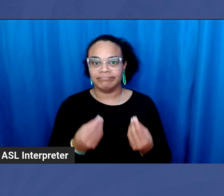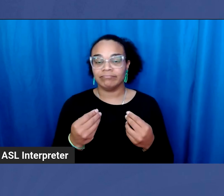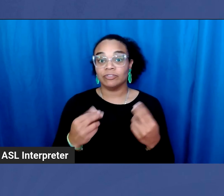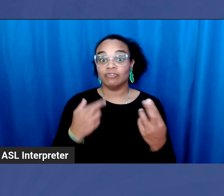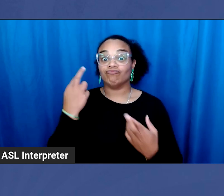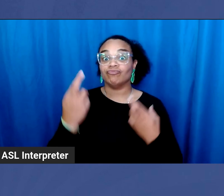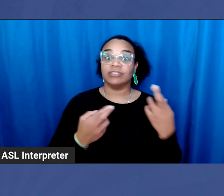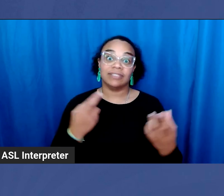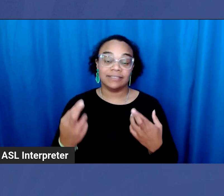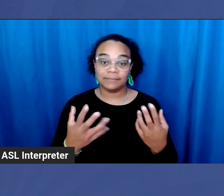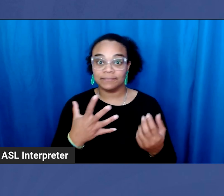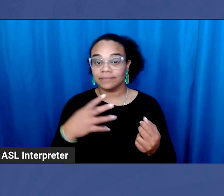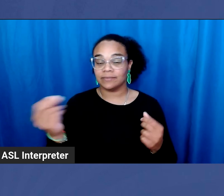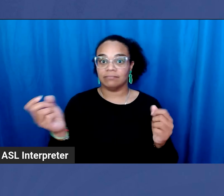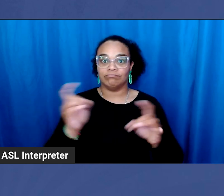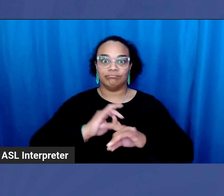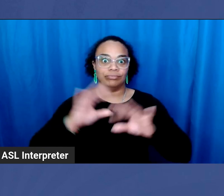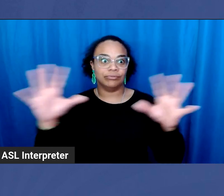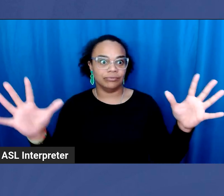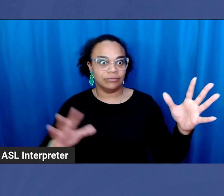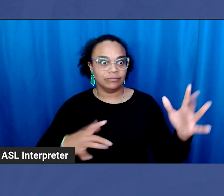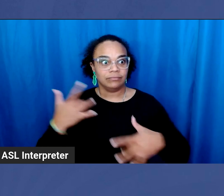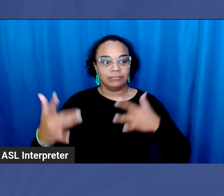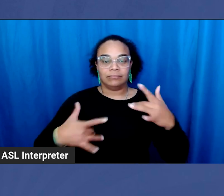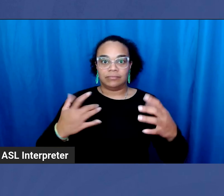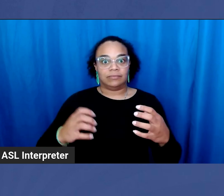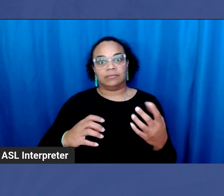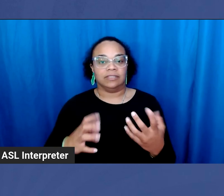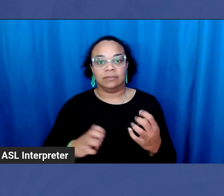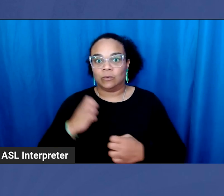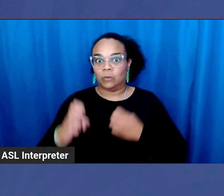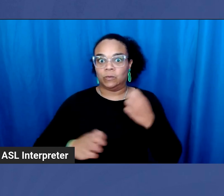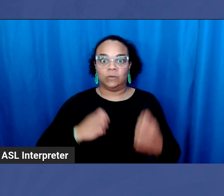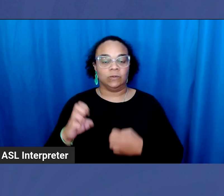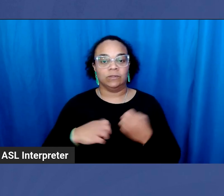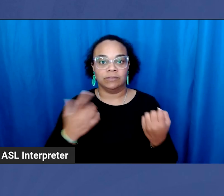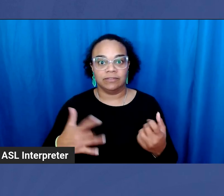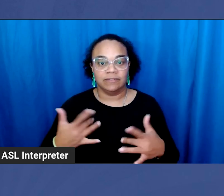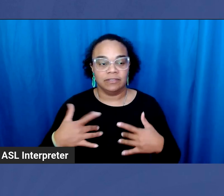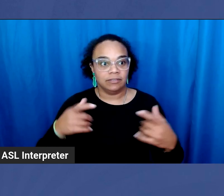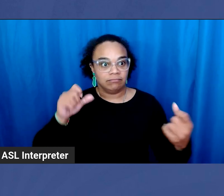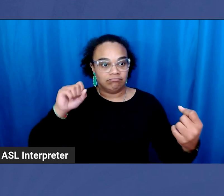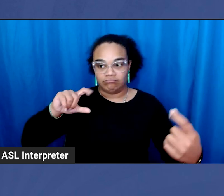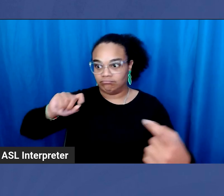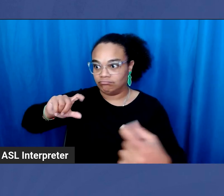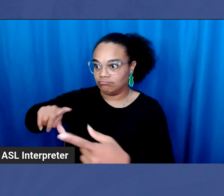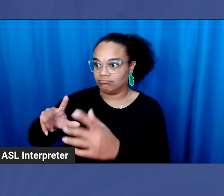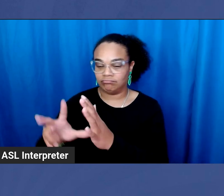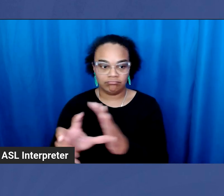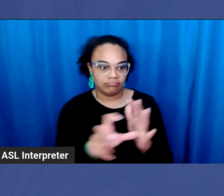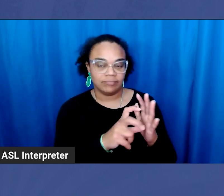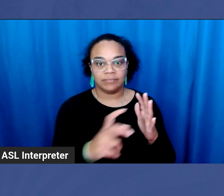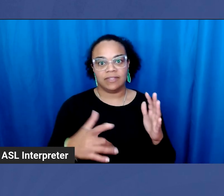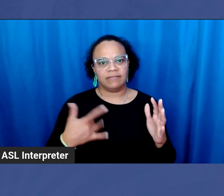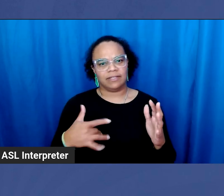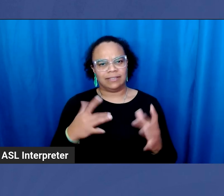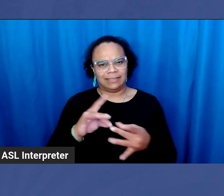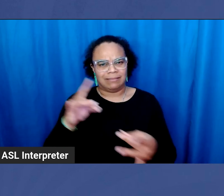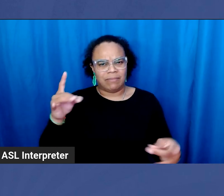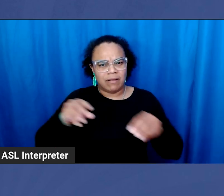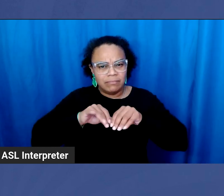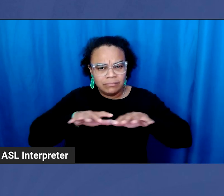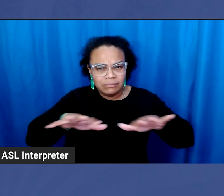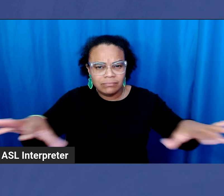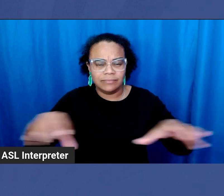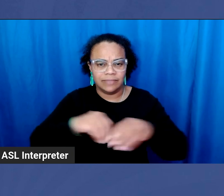Realization and unbridled explosion, sensory overload, raw emotion, releasing a splintered spirit into the